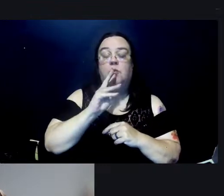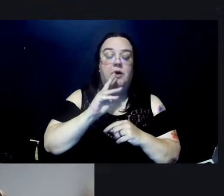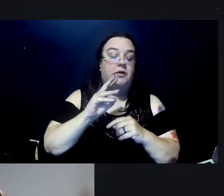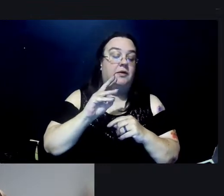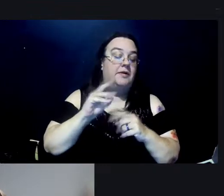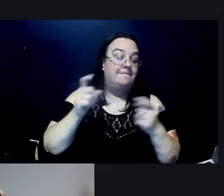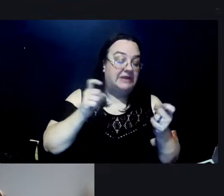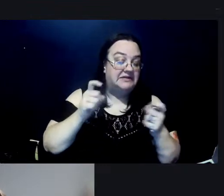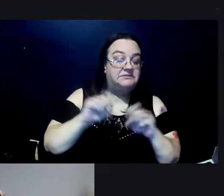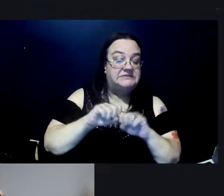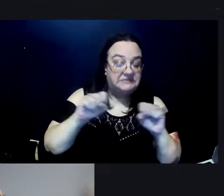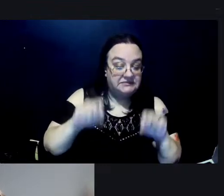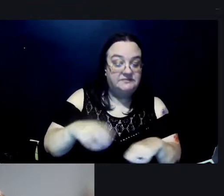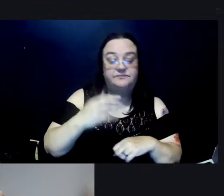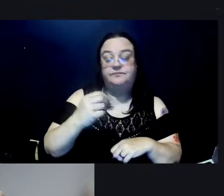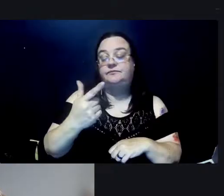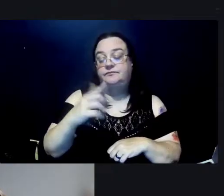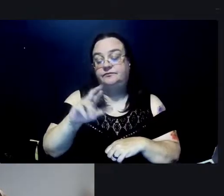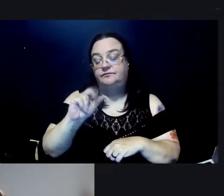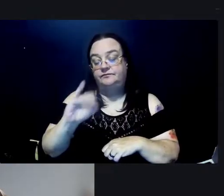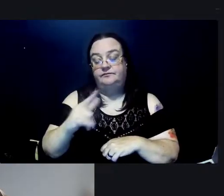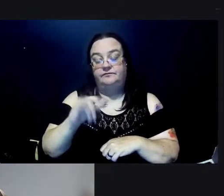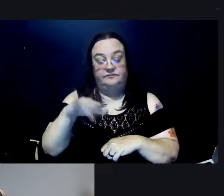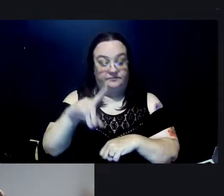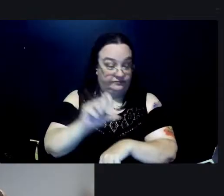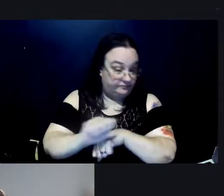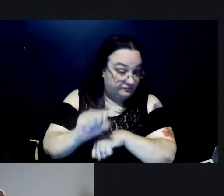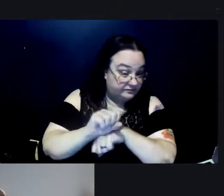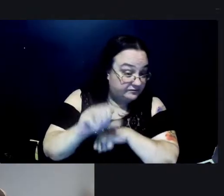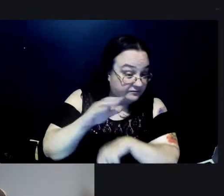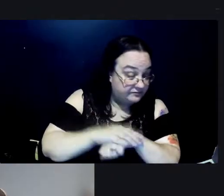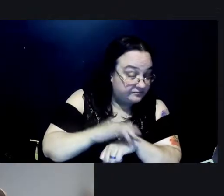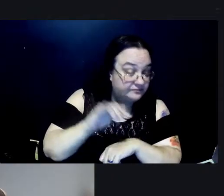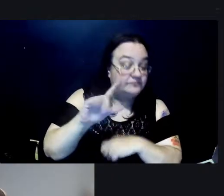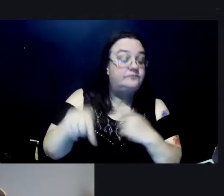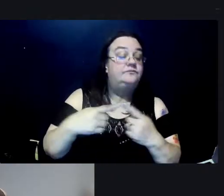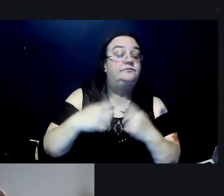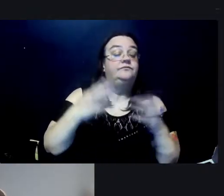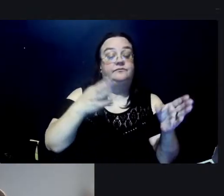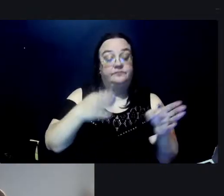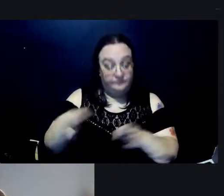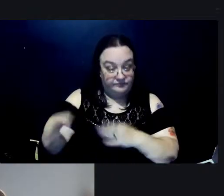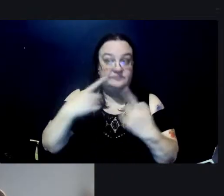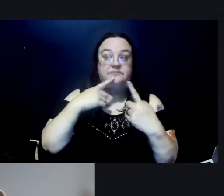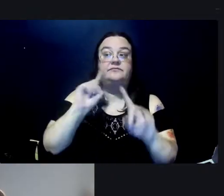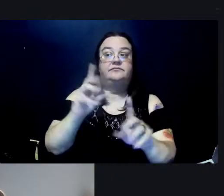grading of the field is worked on, when a plan does come out of KCI,